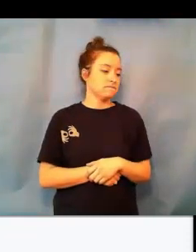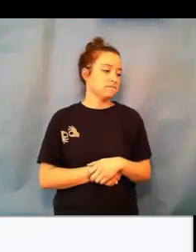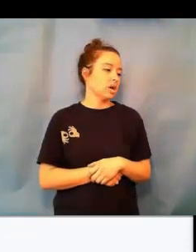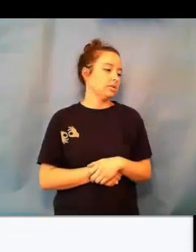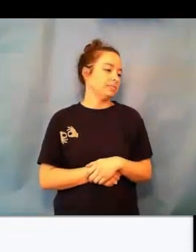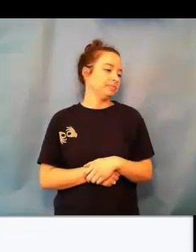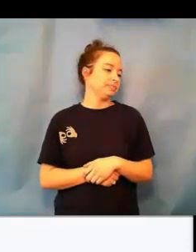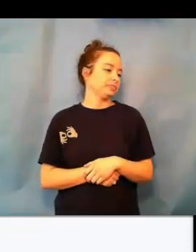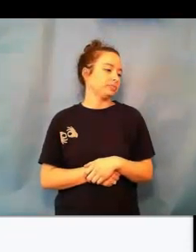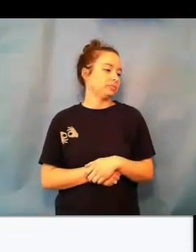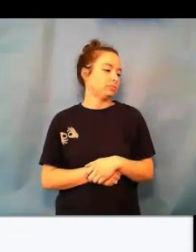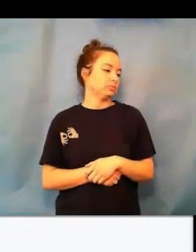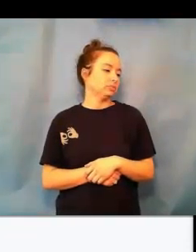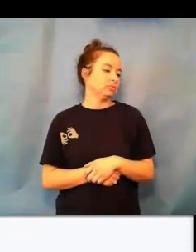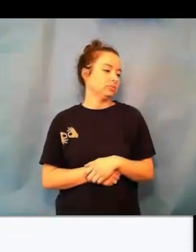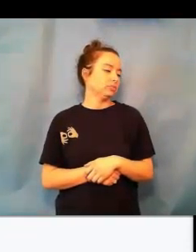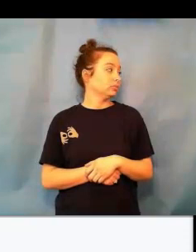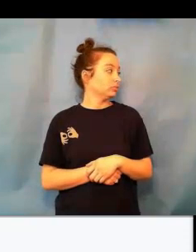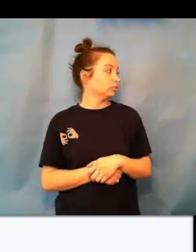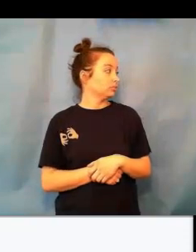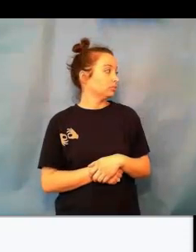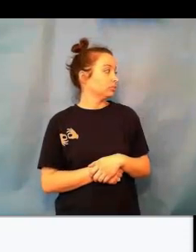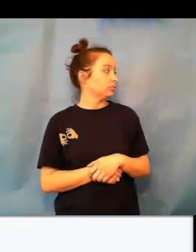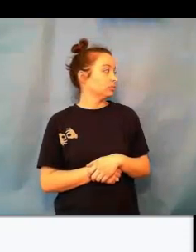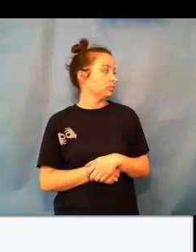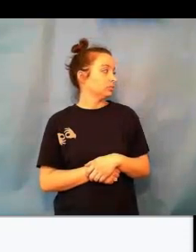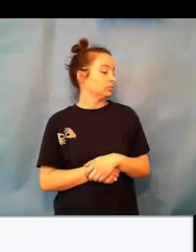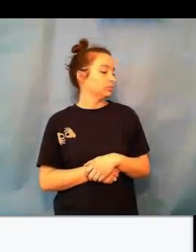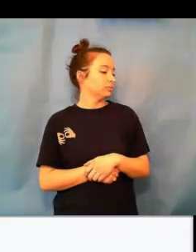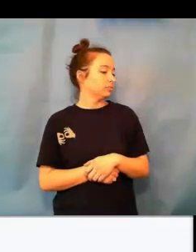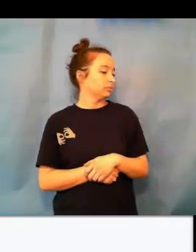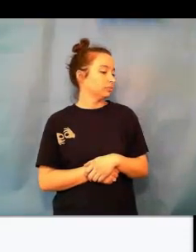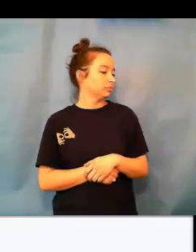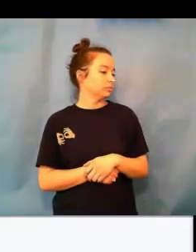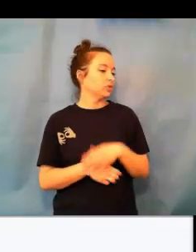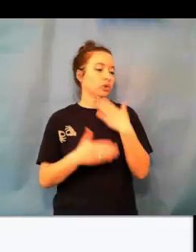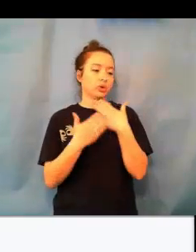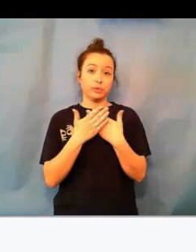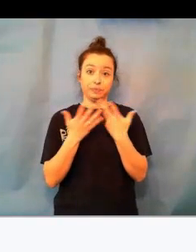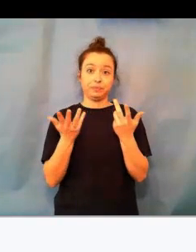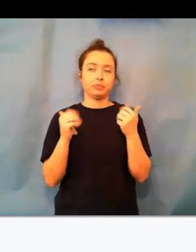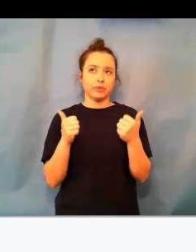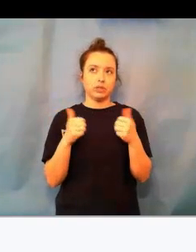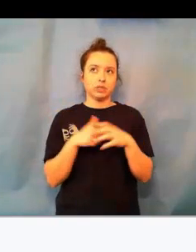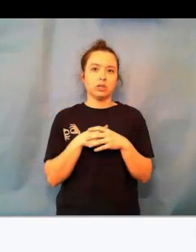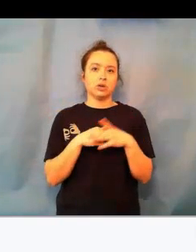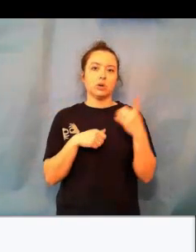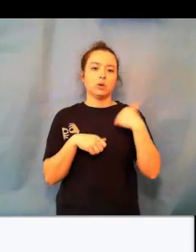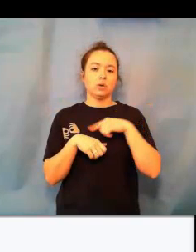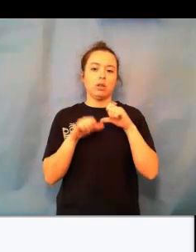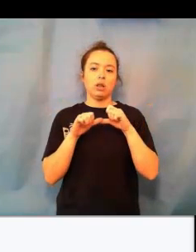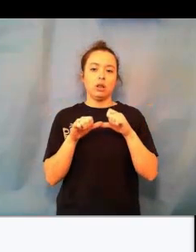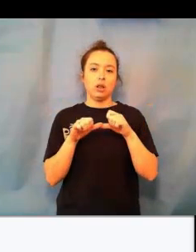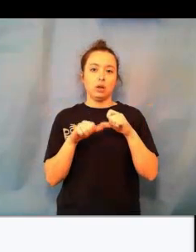12. So it's 12 o'clock. Good, so we will work